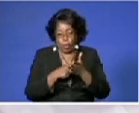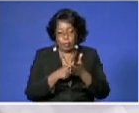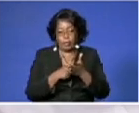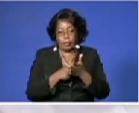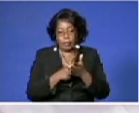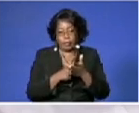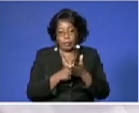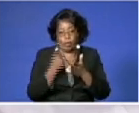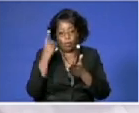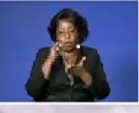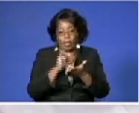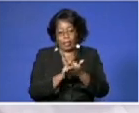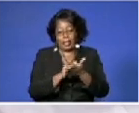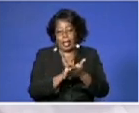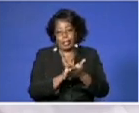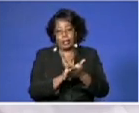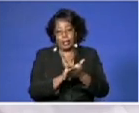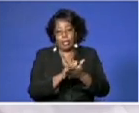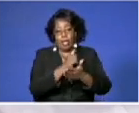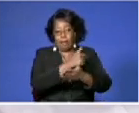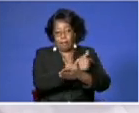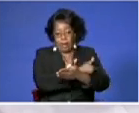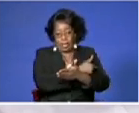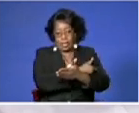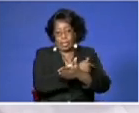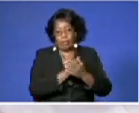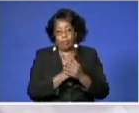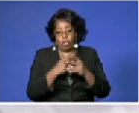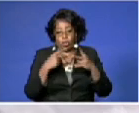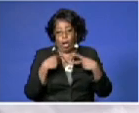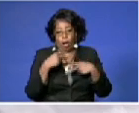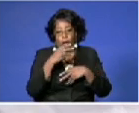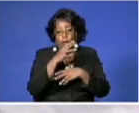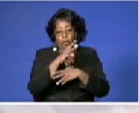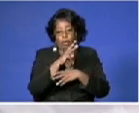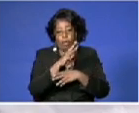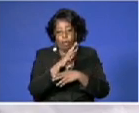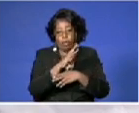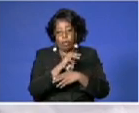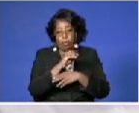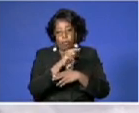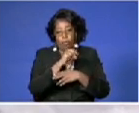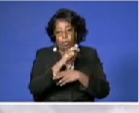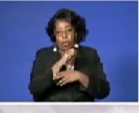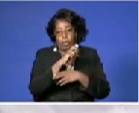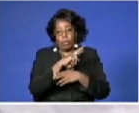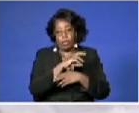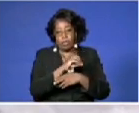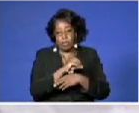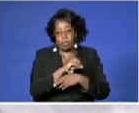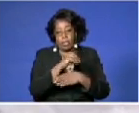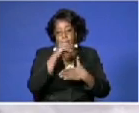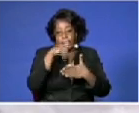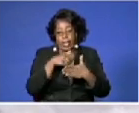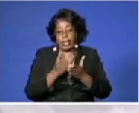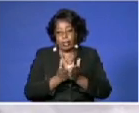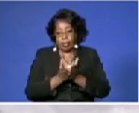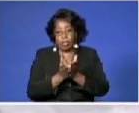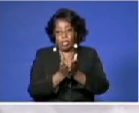that vaccine. They have vaccine monitors inside the